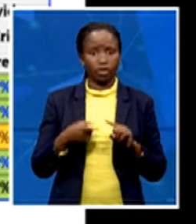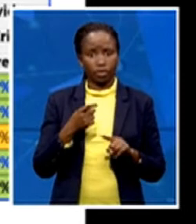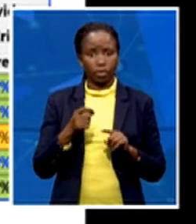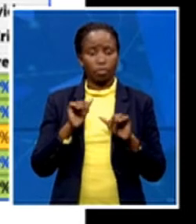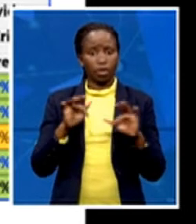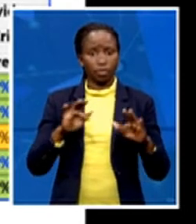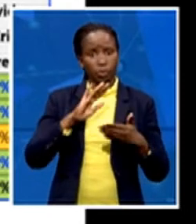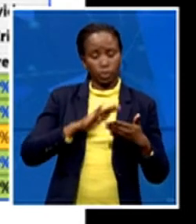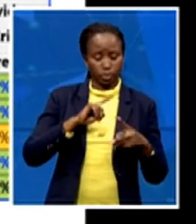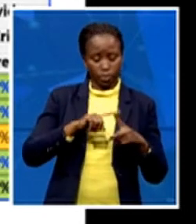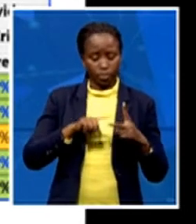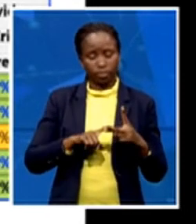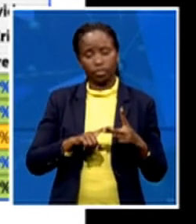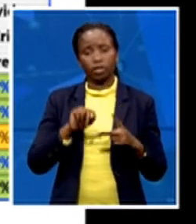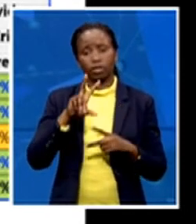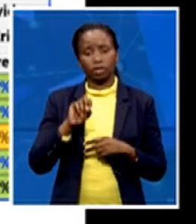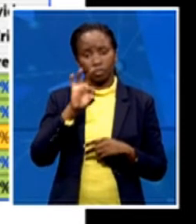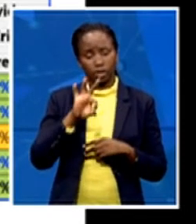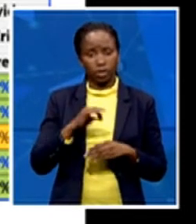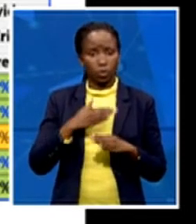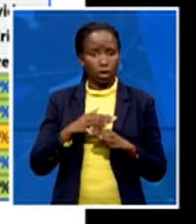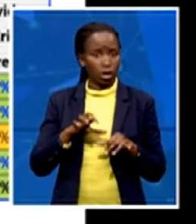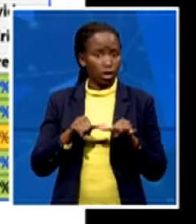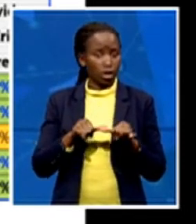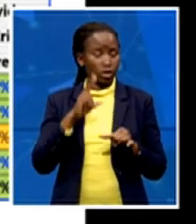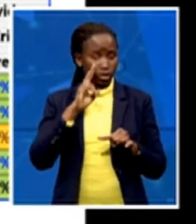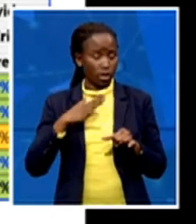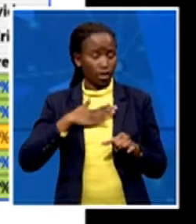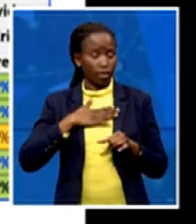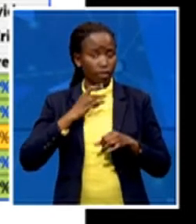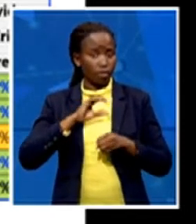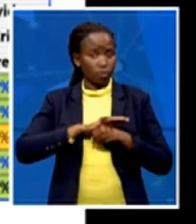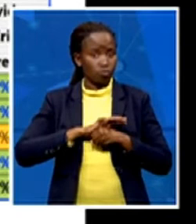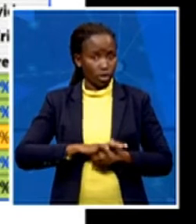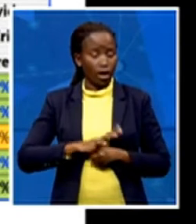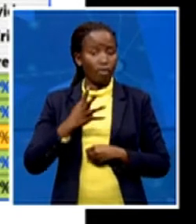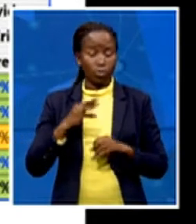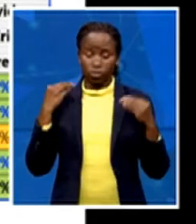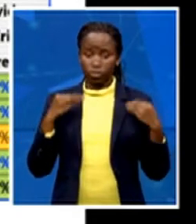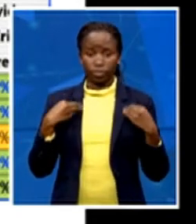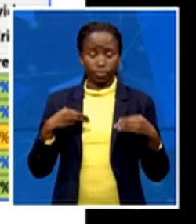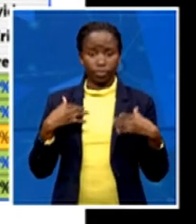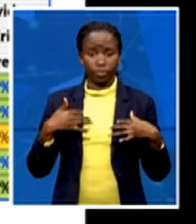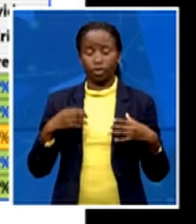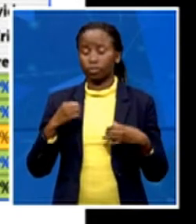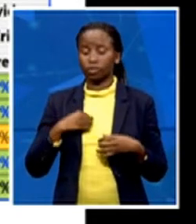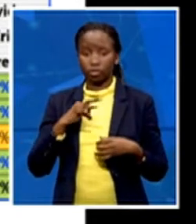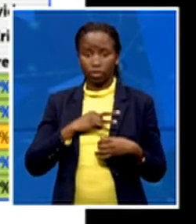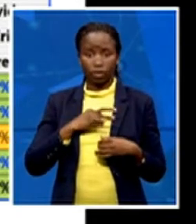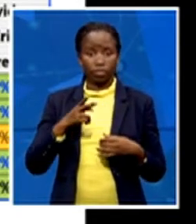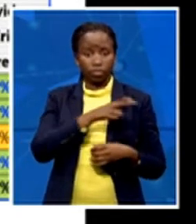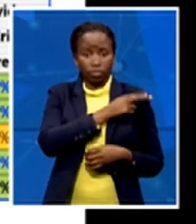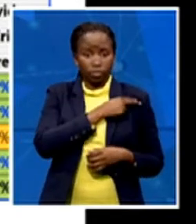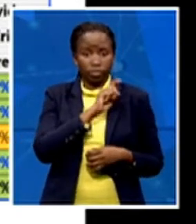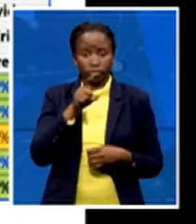see that we have a pressure of very full and busy public sector hospitals in the metro, and I will show later why that